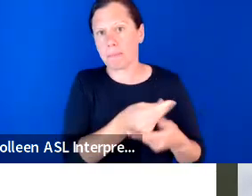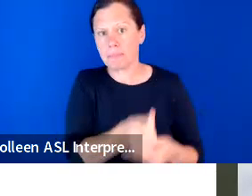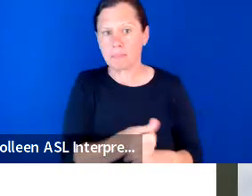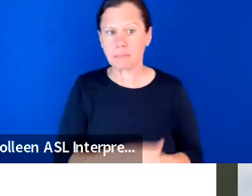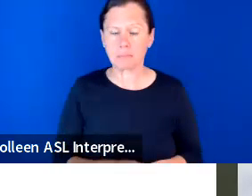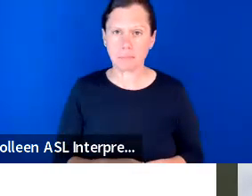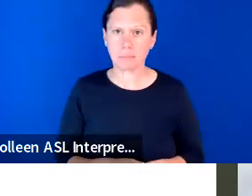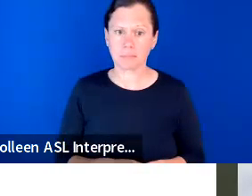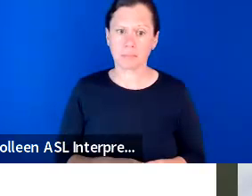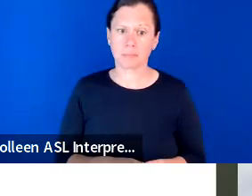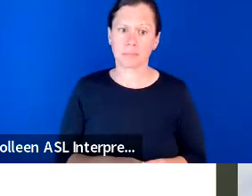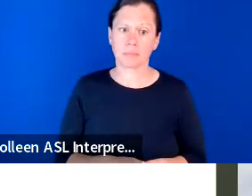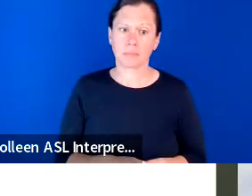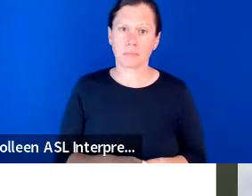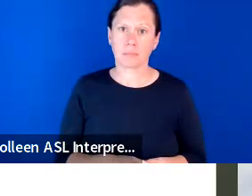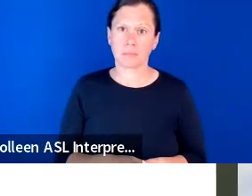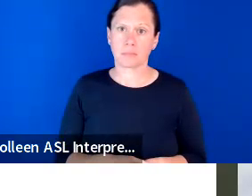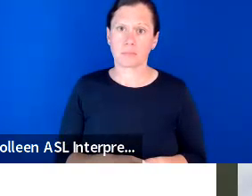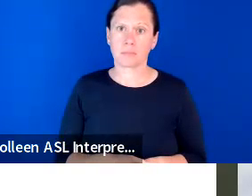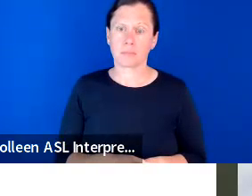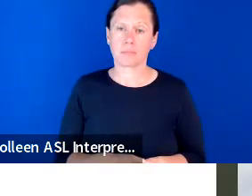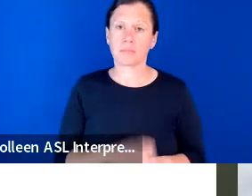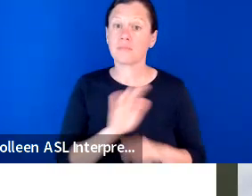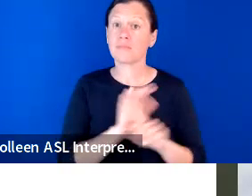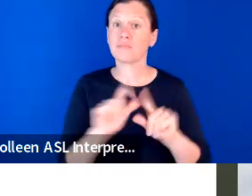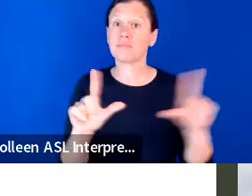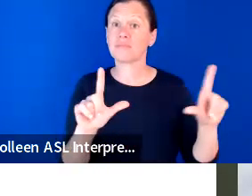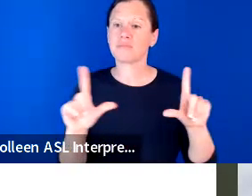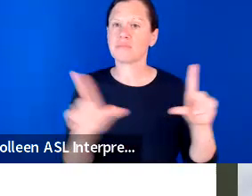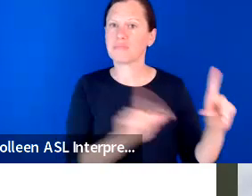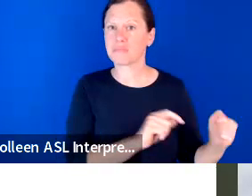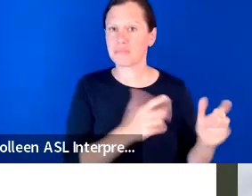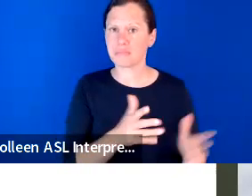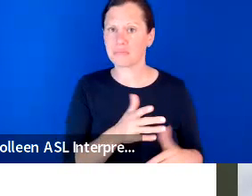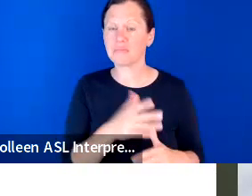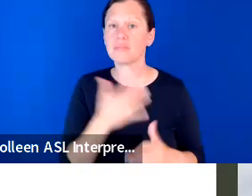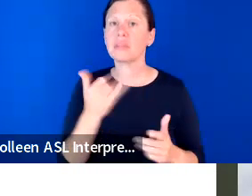So let's go ahead and display those poll results. Can you do that, Sam?